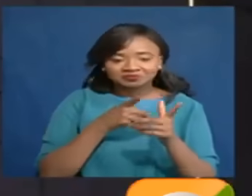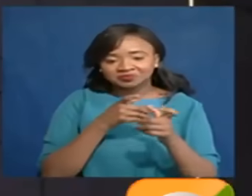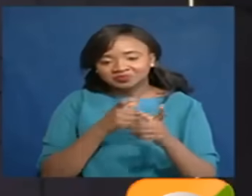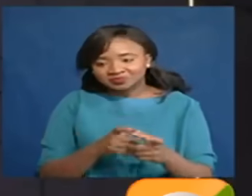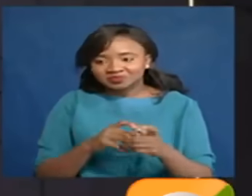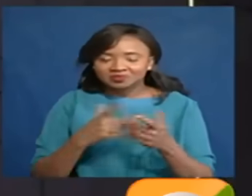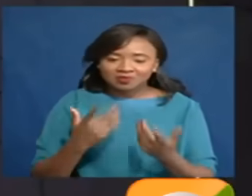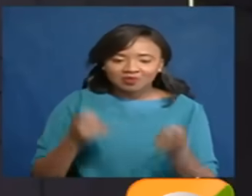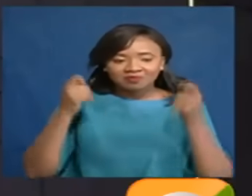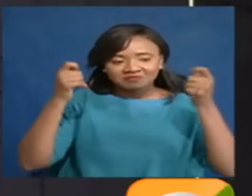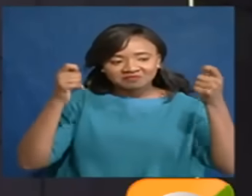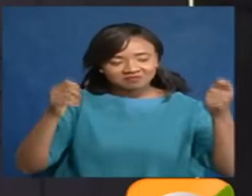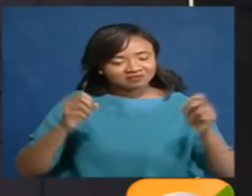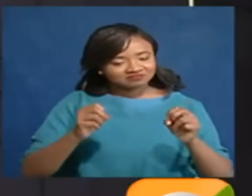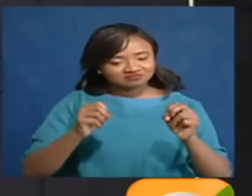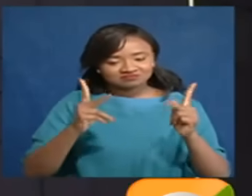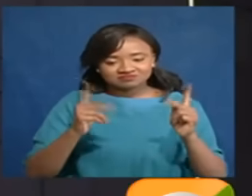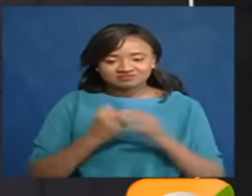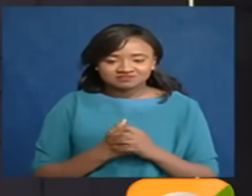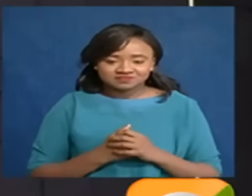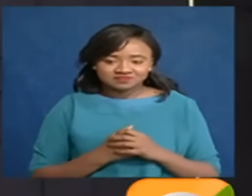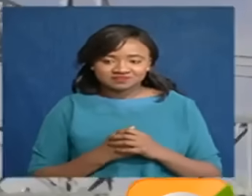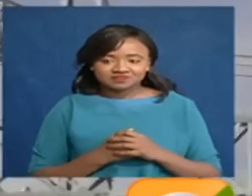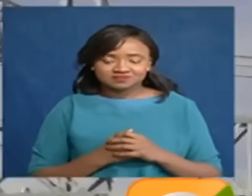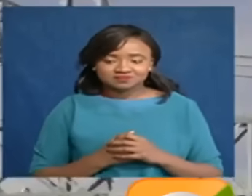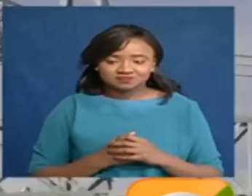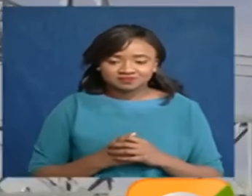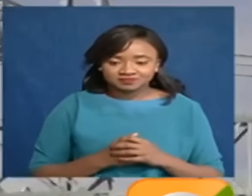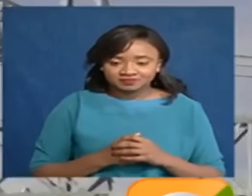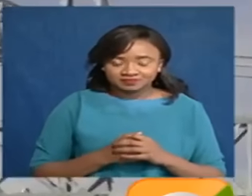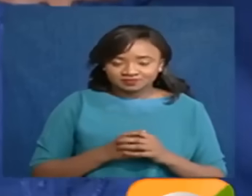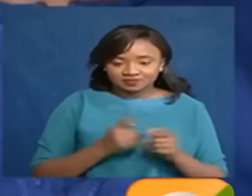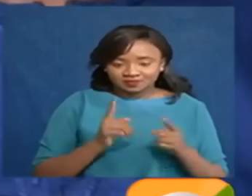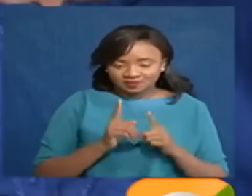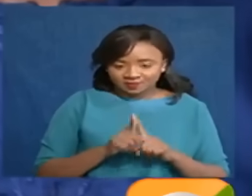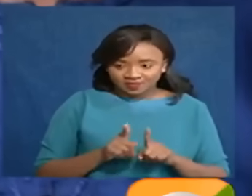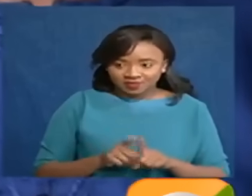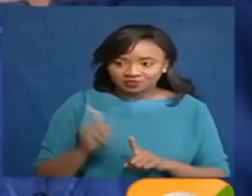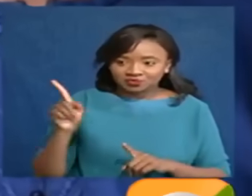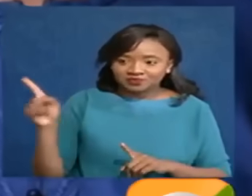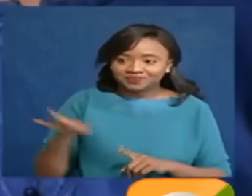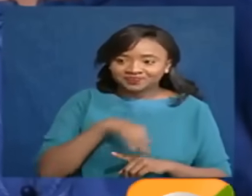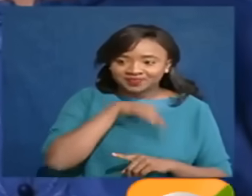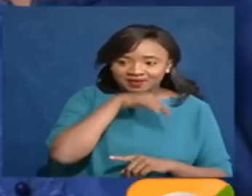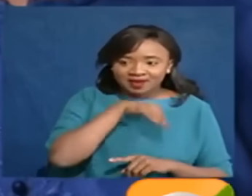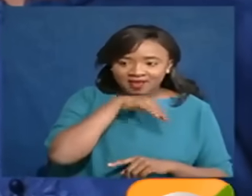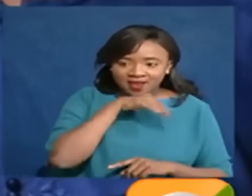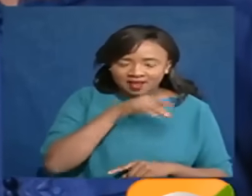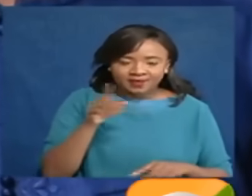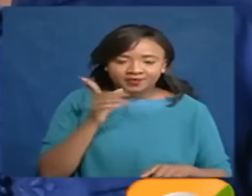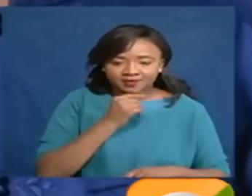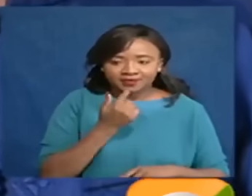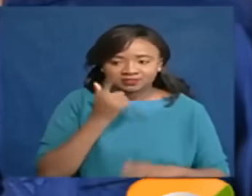president defended the Adani Ketraco deals in October, with ODM leader NAUC candidate Raila Odinga having defended